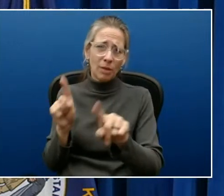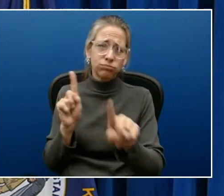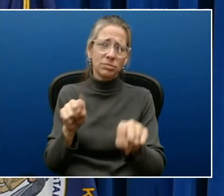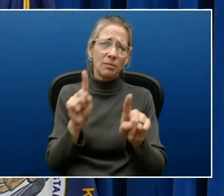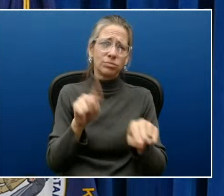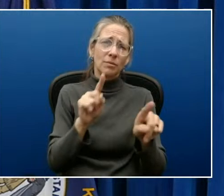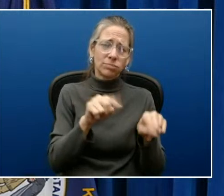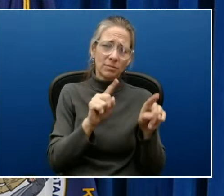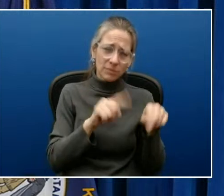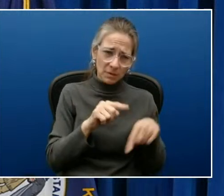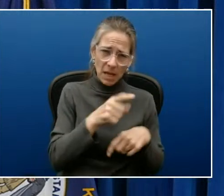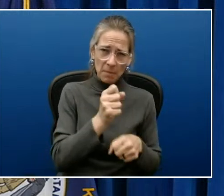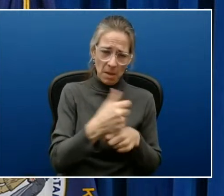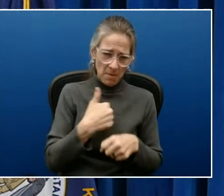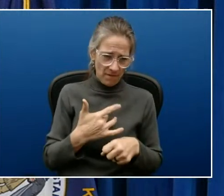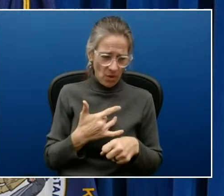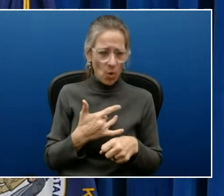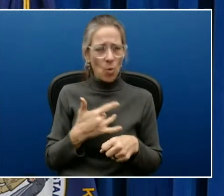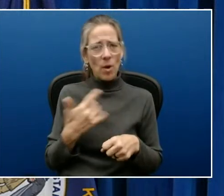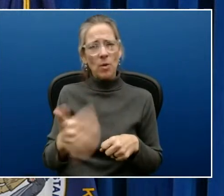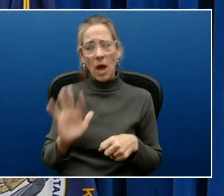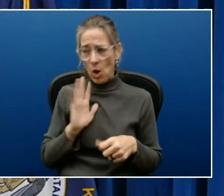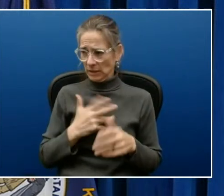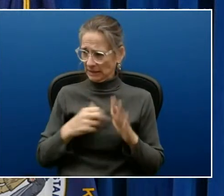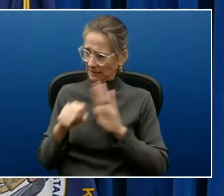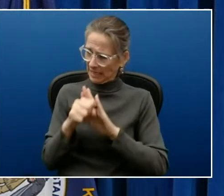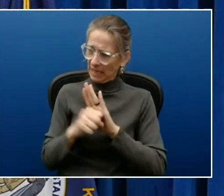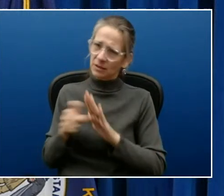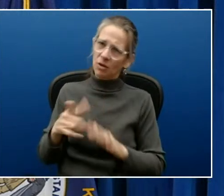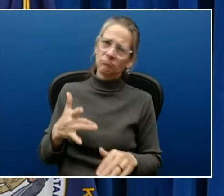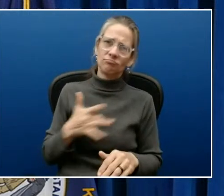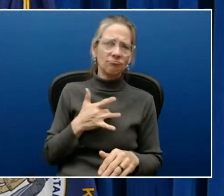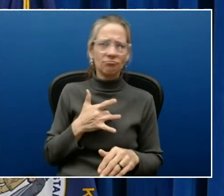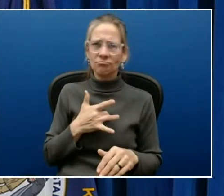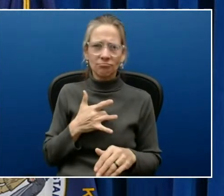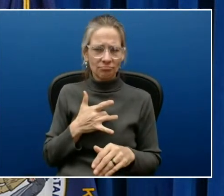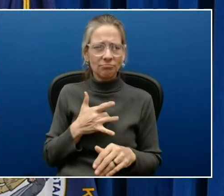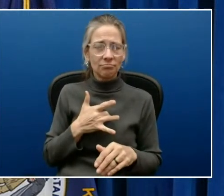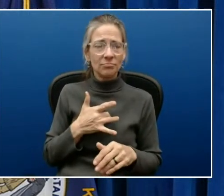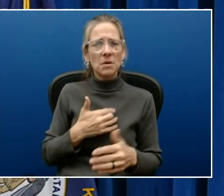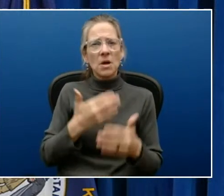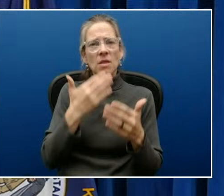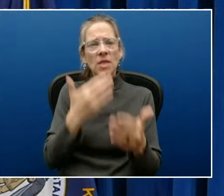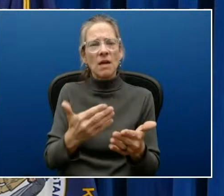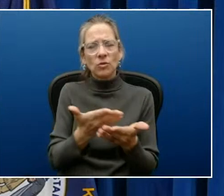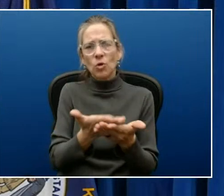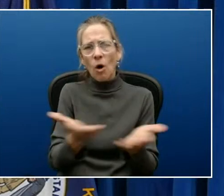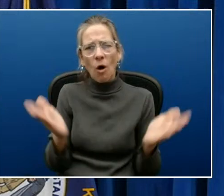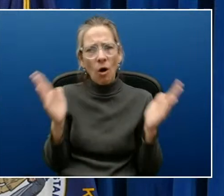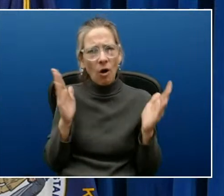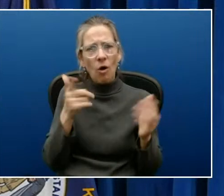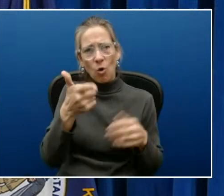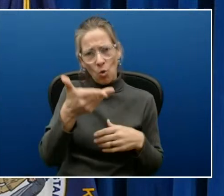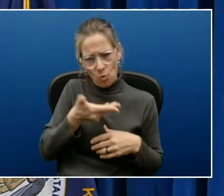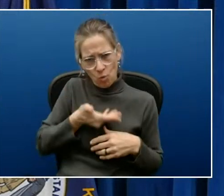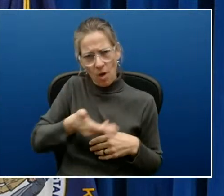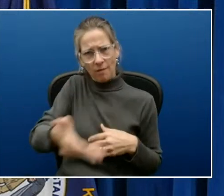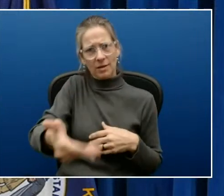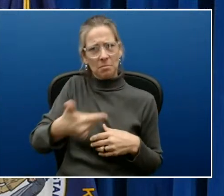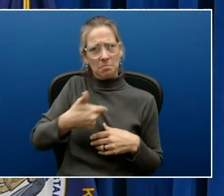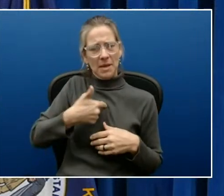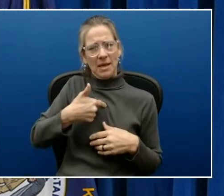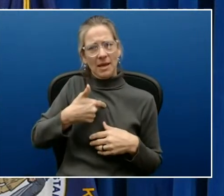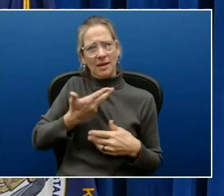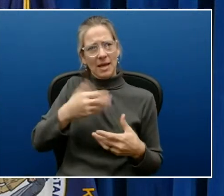my faith in the heart of our state. I am thankful to everyone who has welcomed me with such hospitality into their